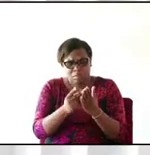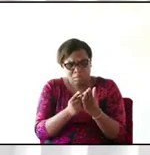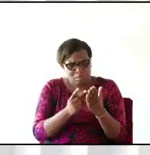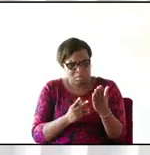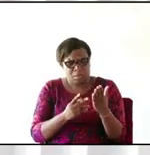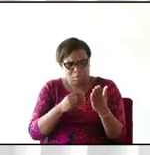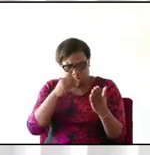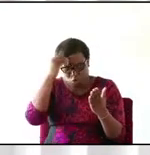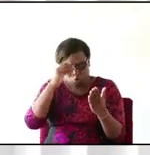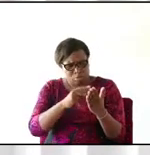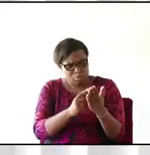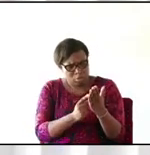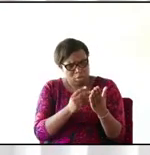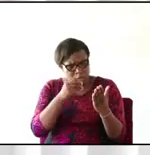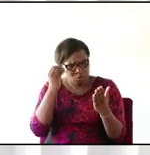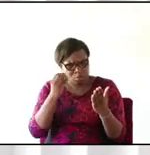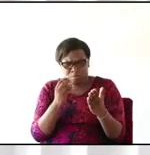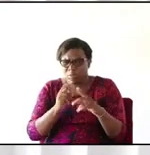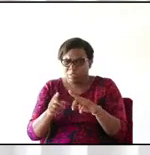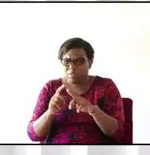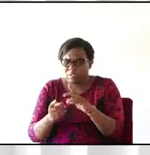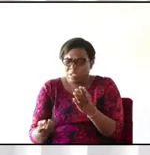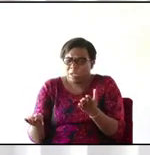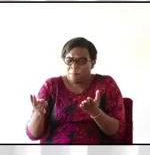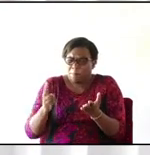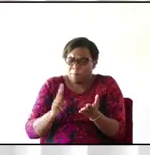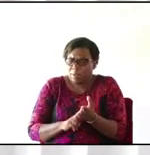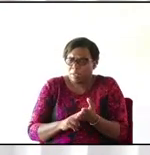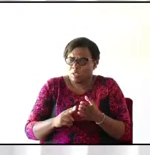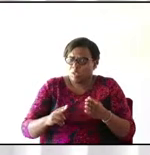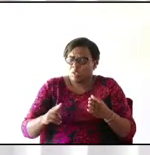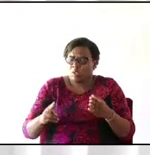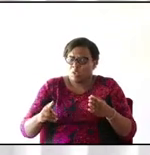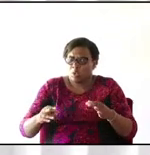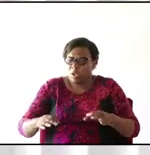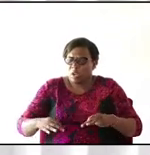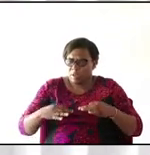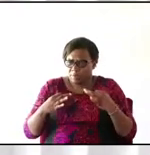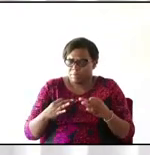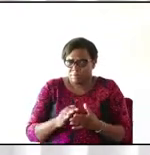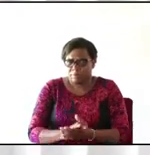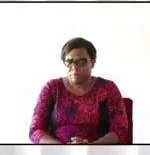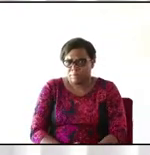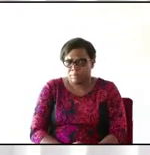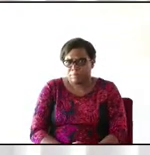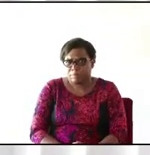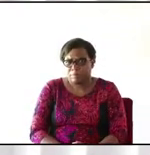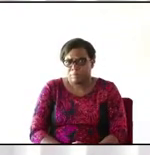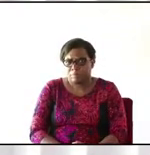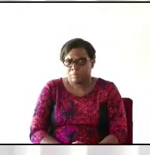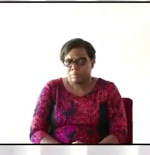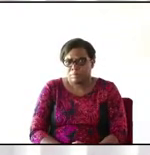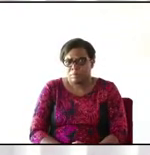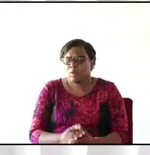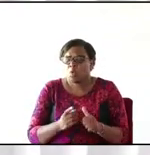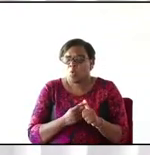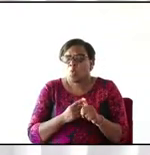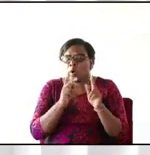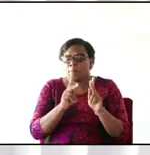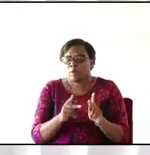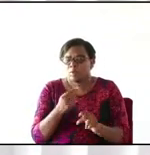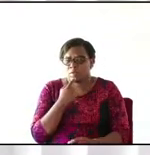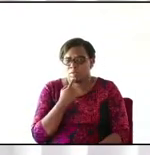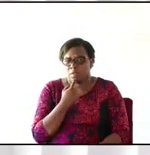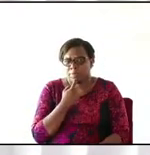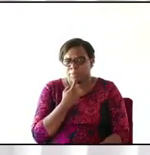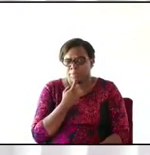applications that we could actually draw from it. One person even said that